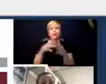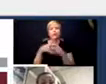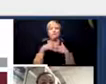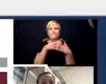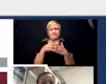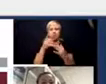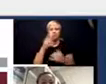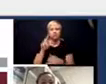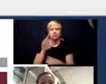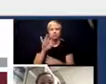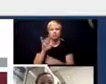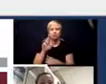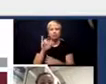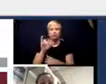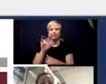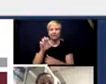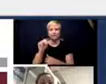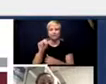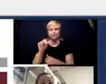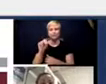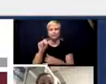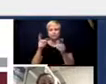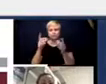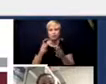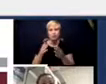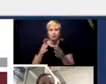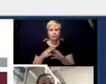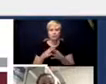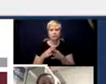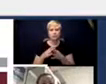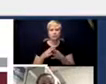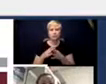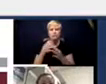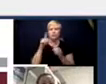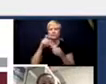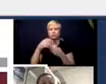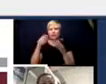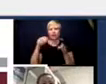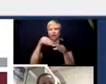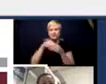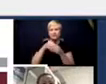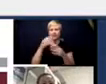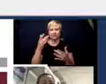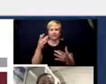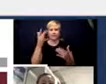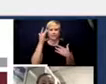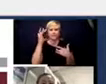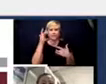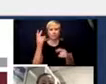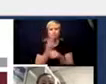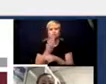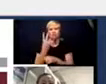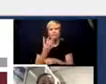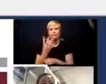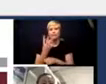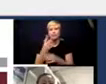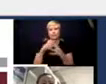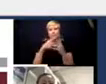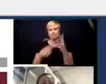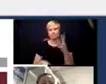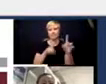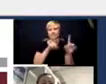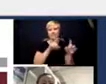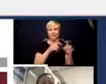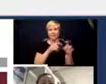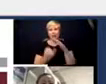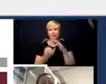director of the Center for Disease Control, said we need to box in the virus utilizing this four-cornered approach of testing, isolating, quarantining,